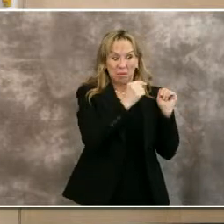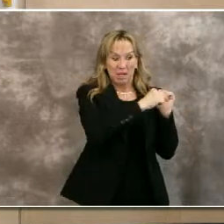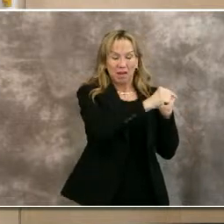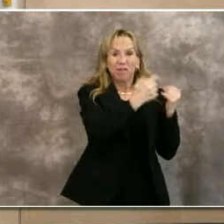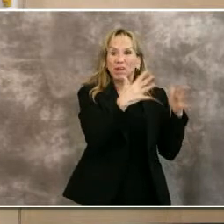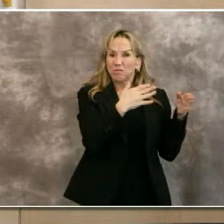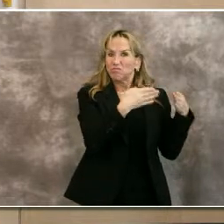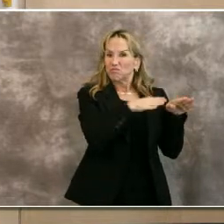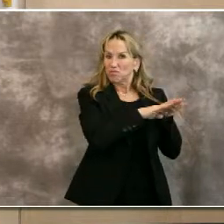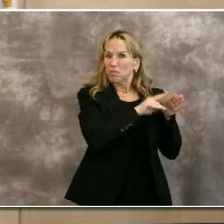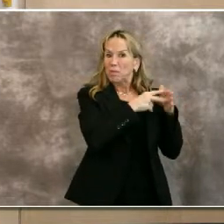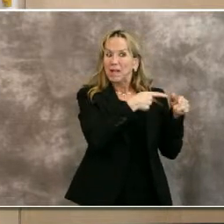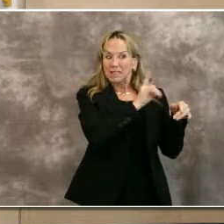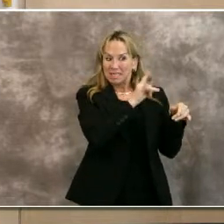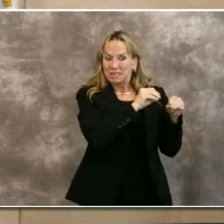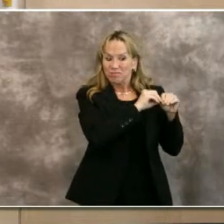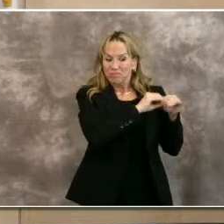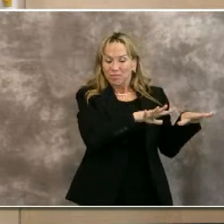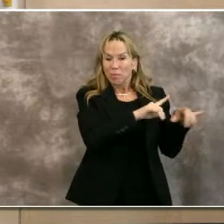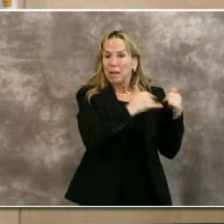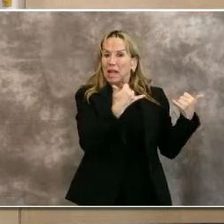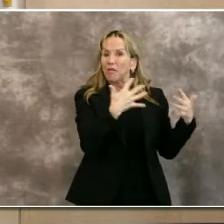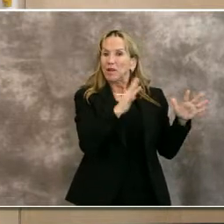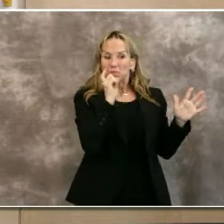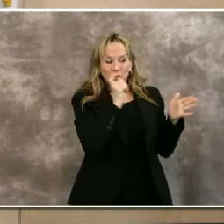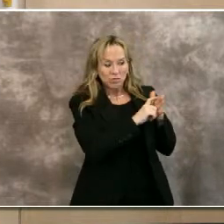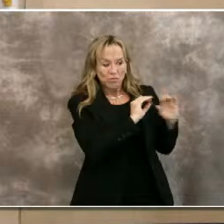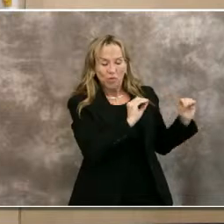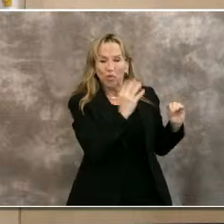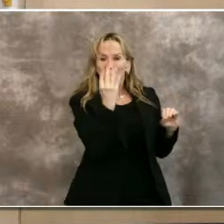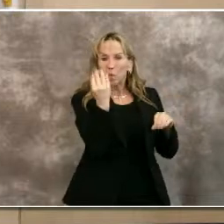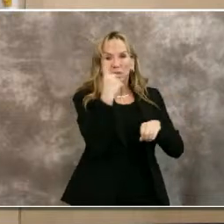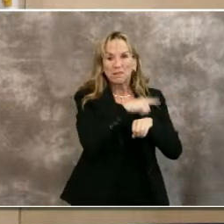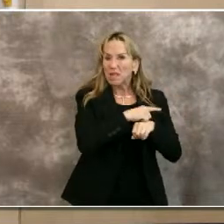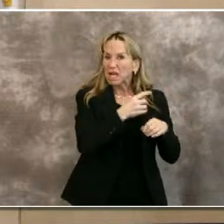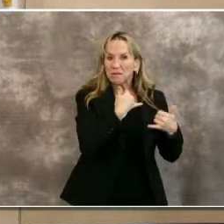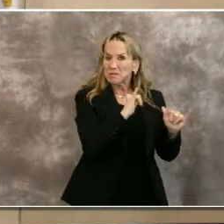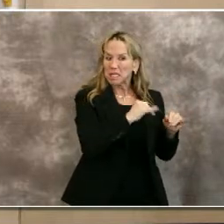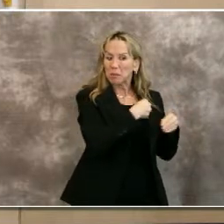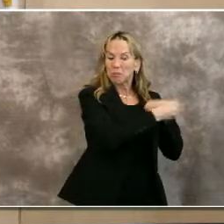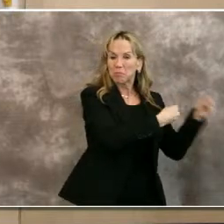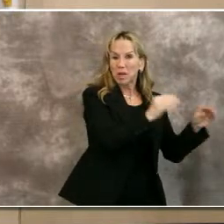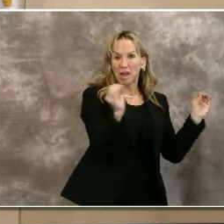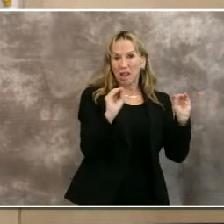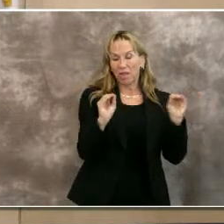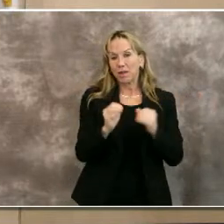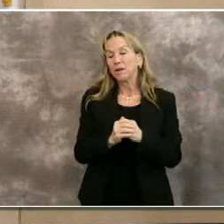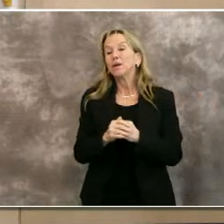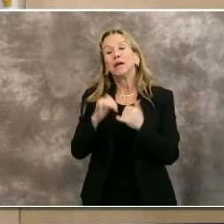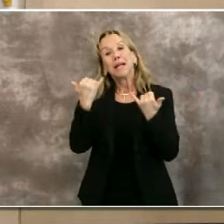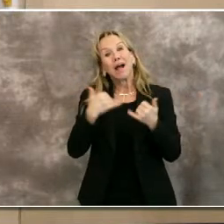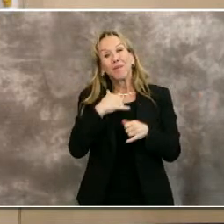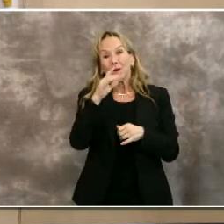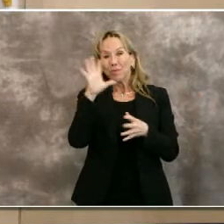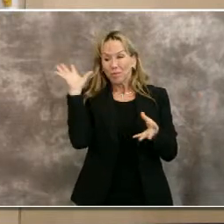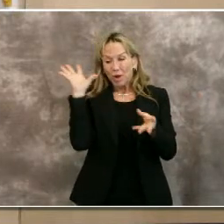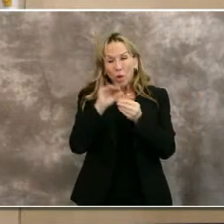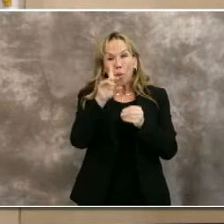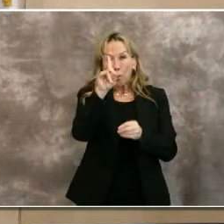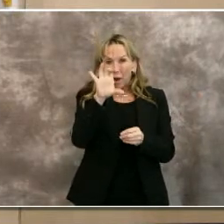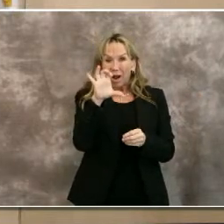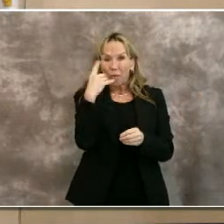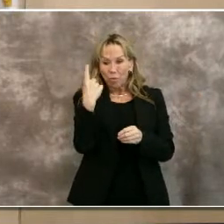reported for these locations in the past 14 days or longer. Of the 101